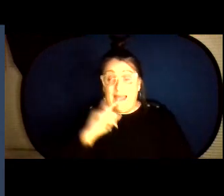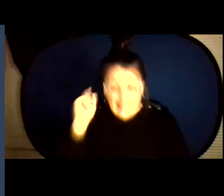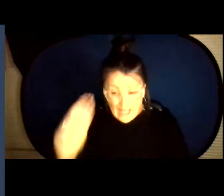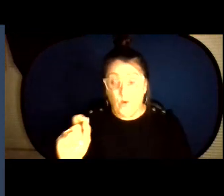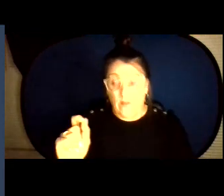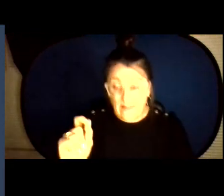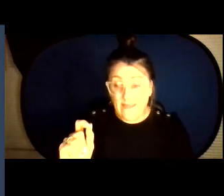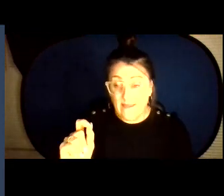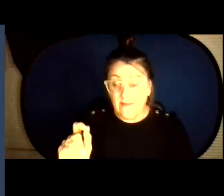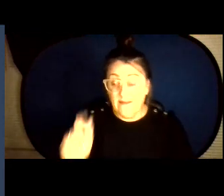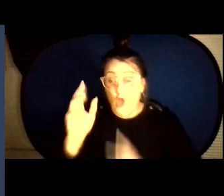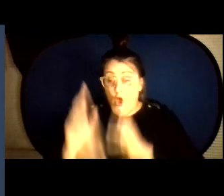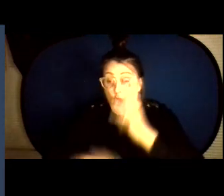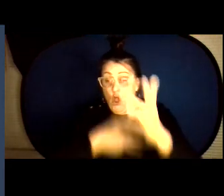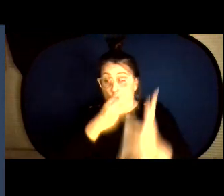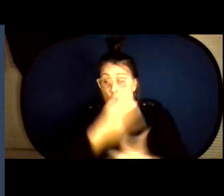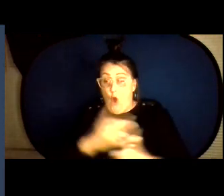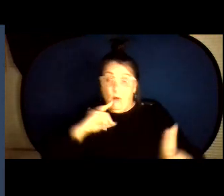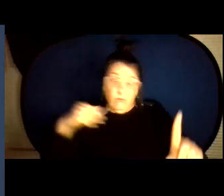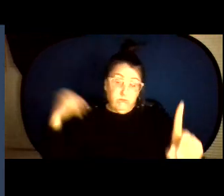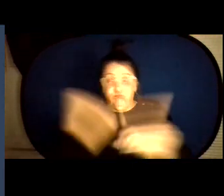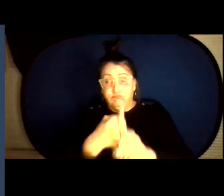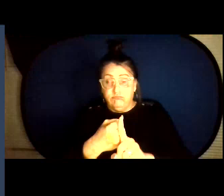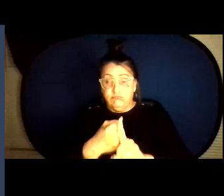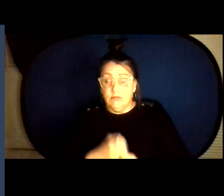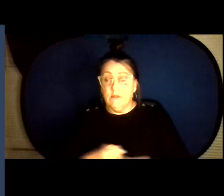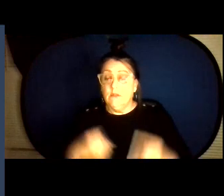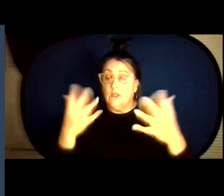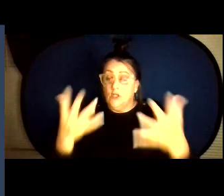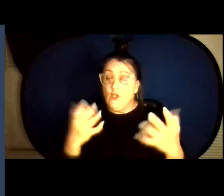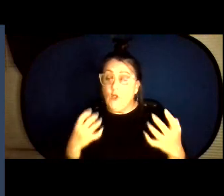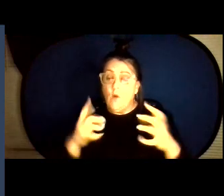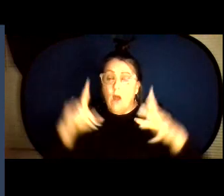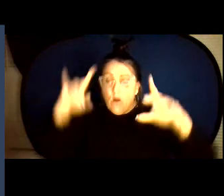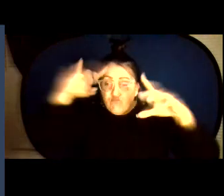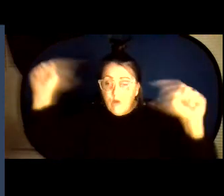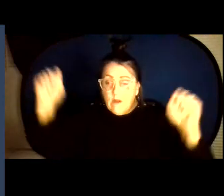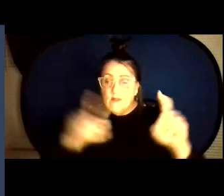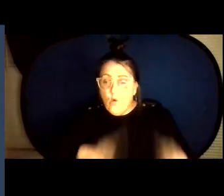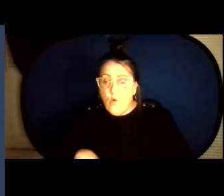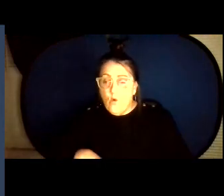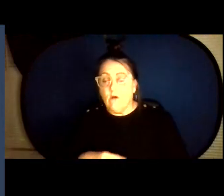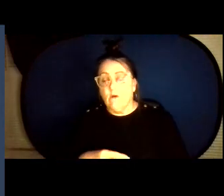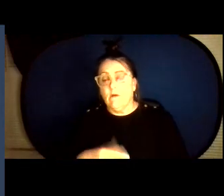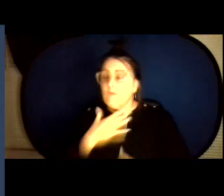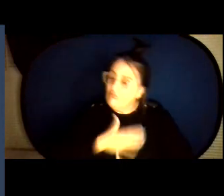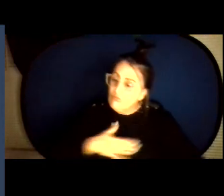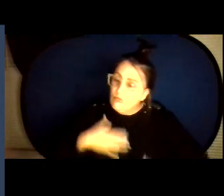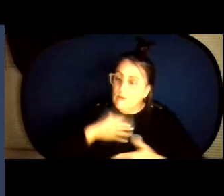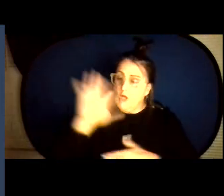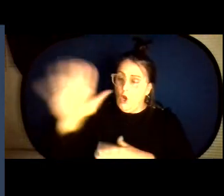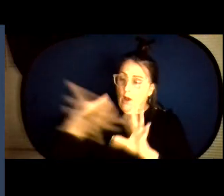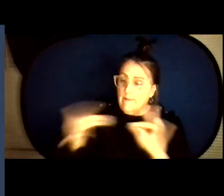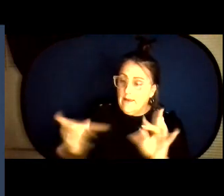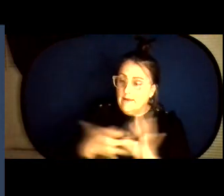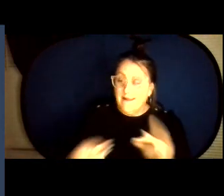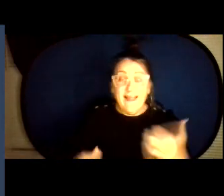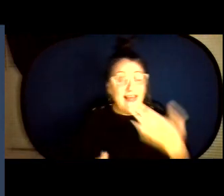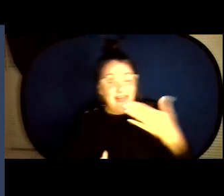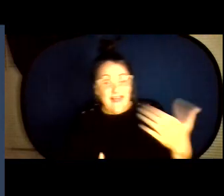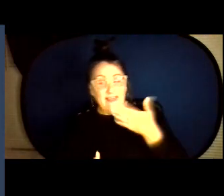and I just want to appreciate the work that you're doing to make that executive order real. Thank you. Appreciate those comments. And thanks for your leadership,